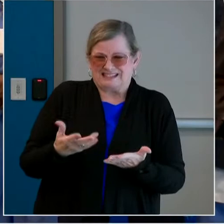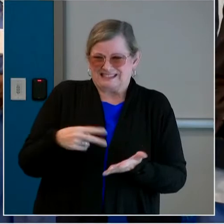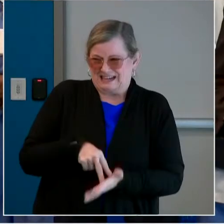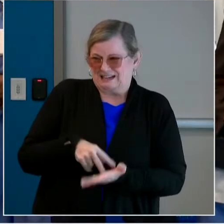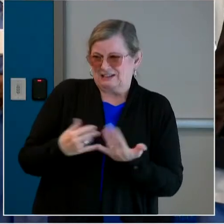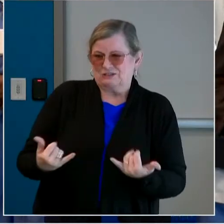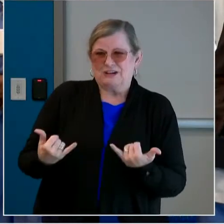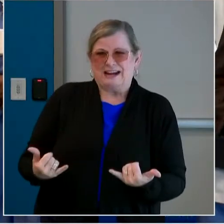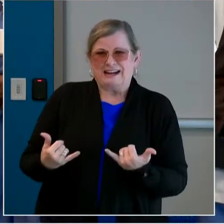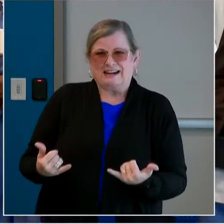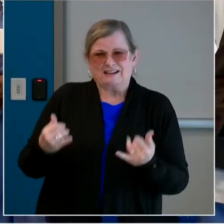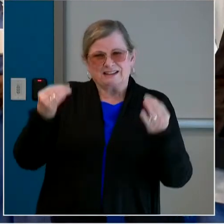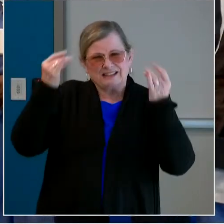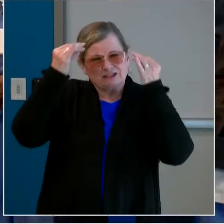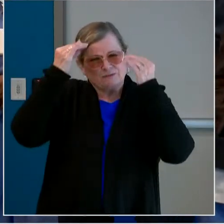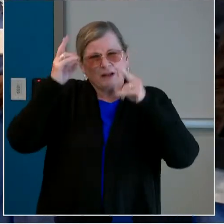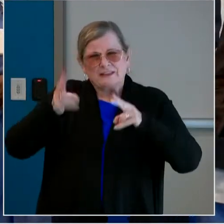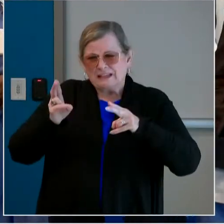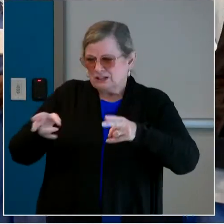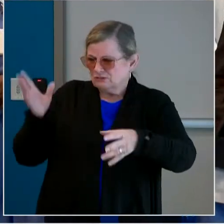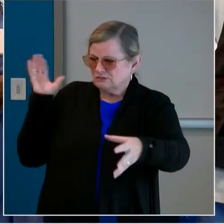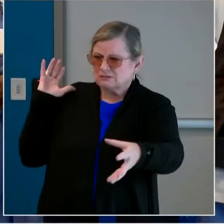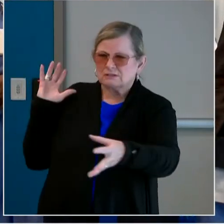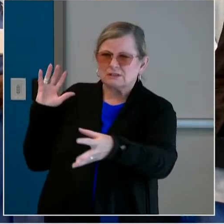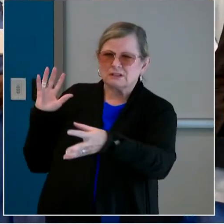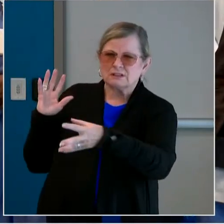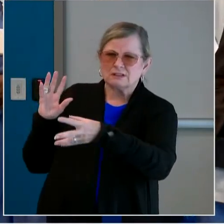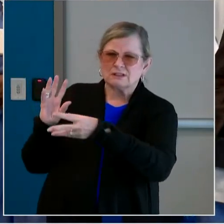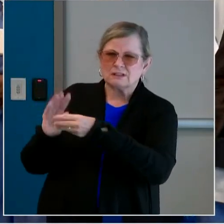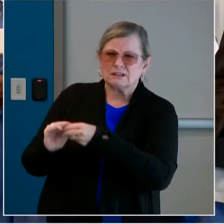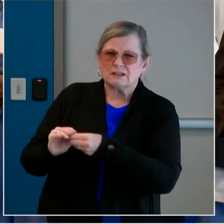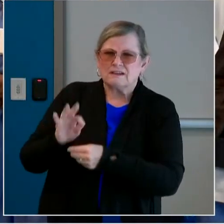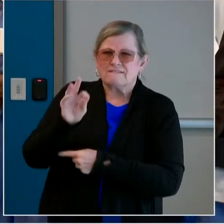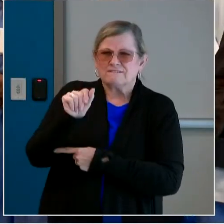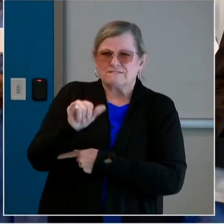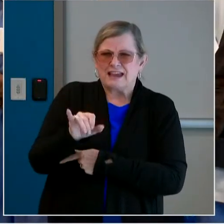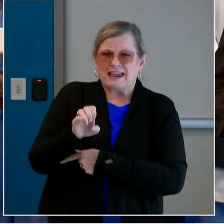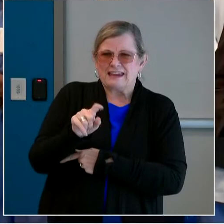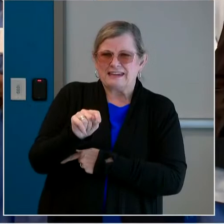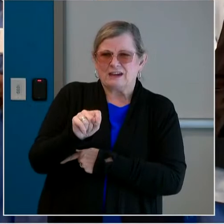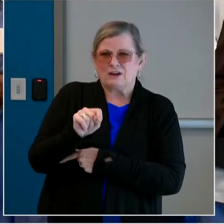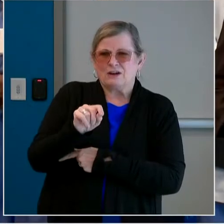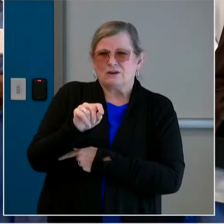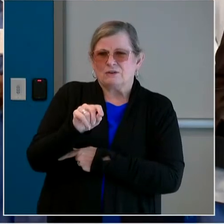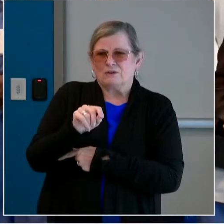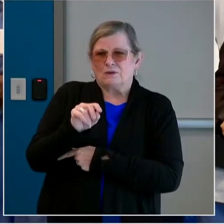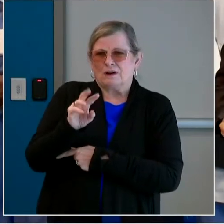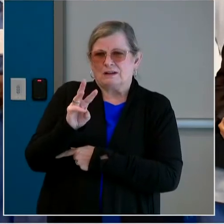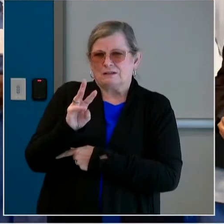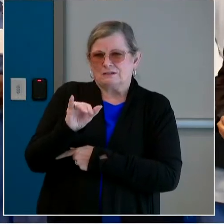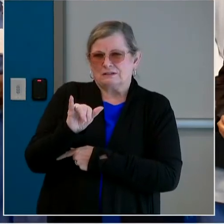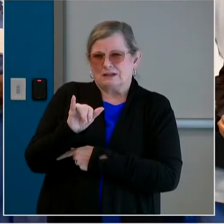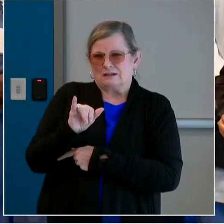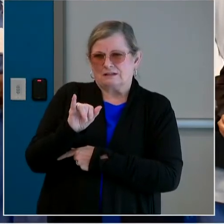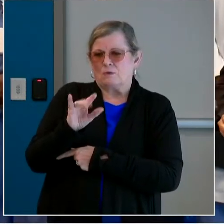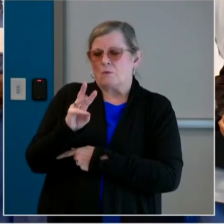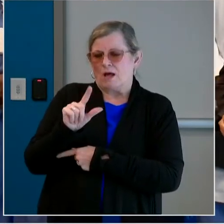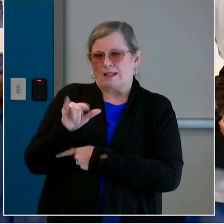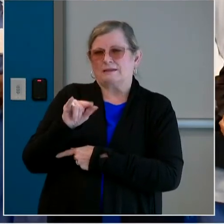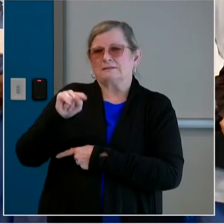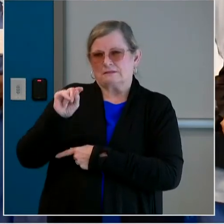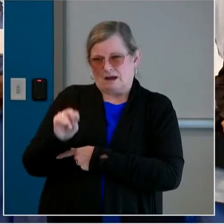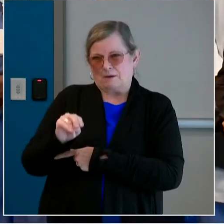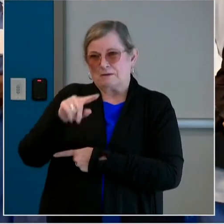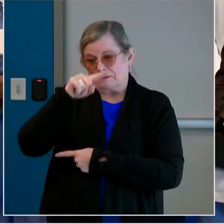and I think about Faye Waddleton, who became the first Black woman president of Planned Parenthood, I believe in